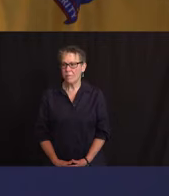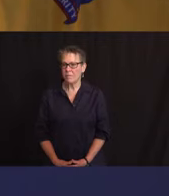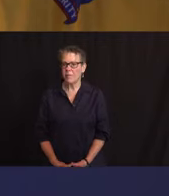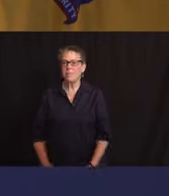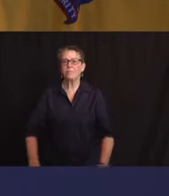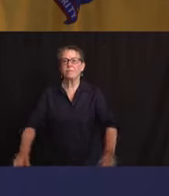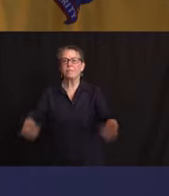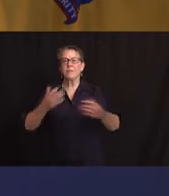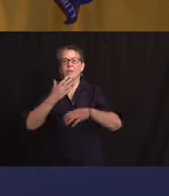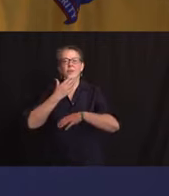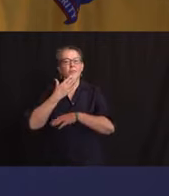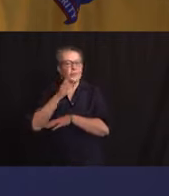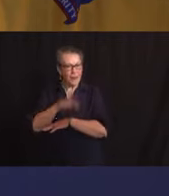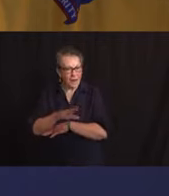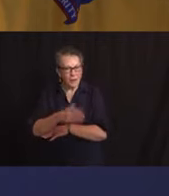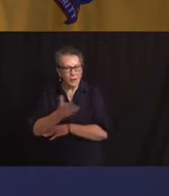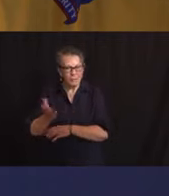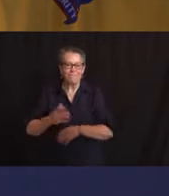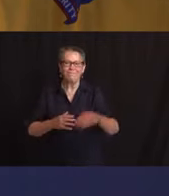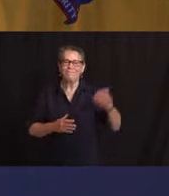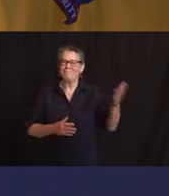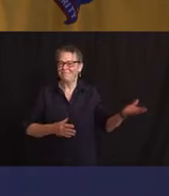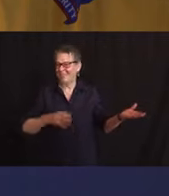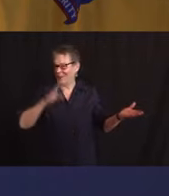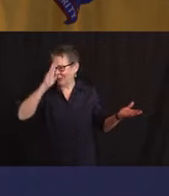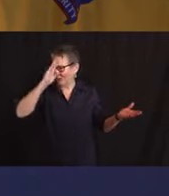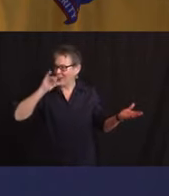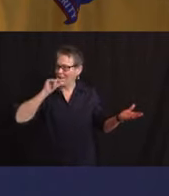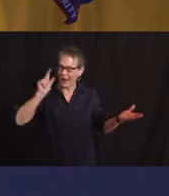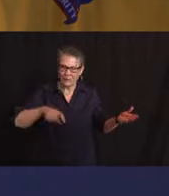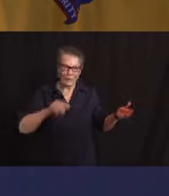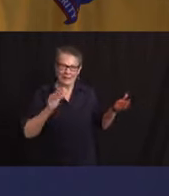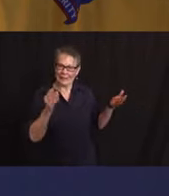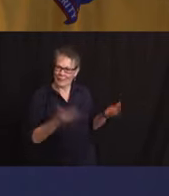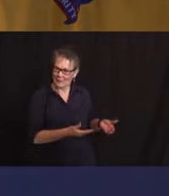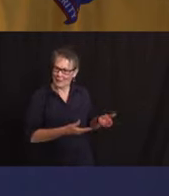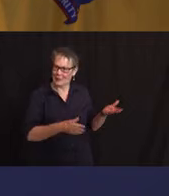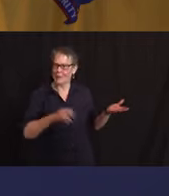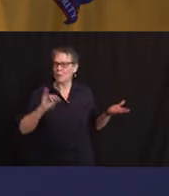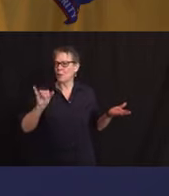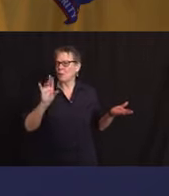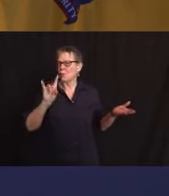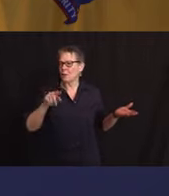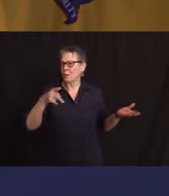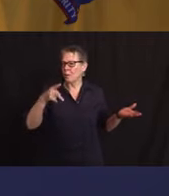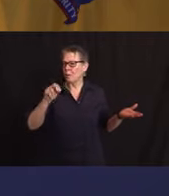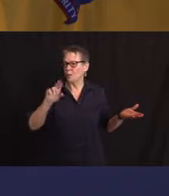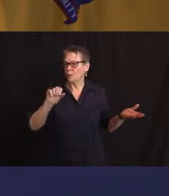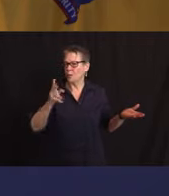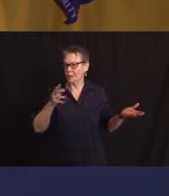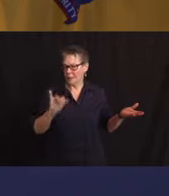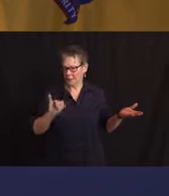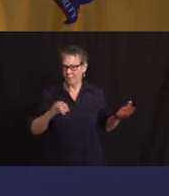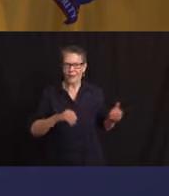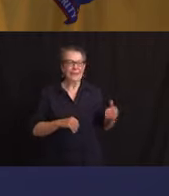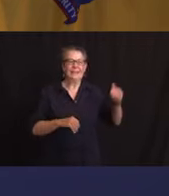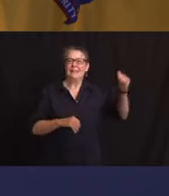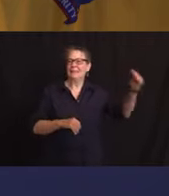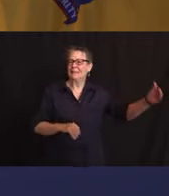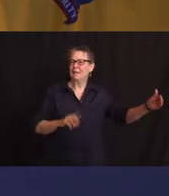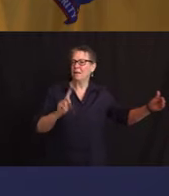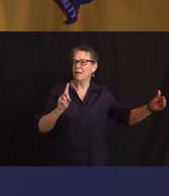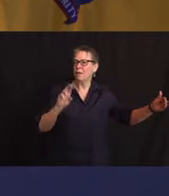Good afternoon. With me to my right is the woman who needs no introduction, the Commissioner of the Department of Health, Judy Persicelli. To her right,